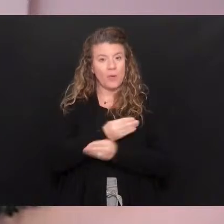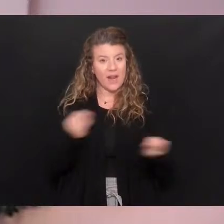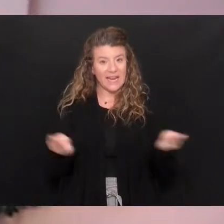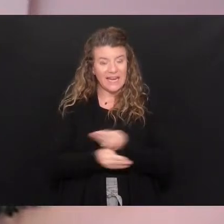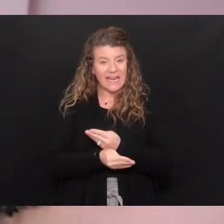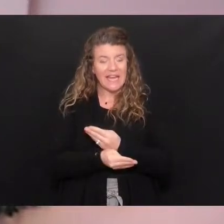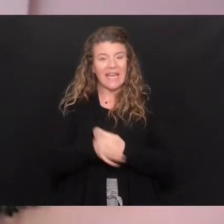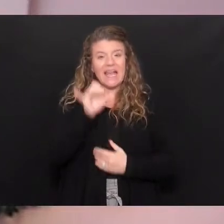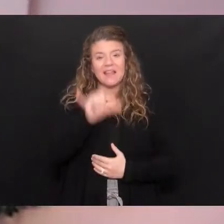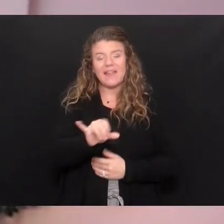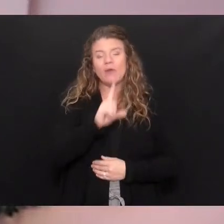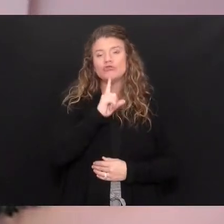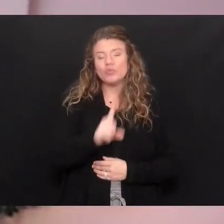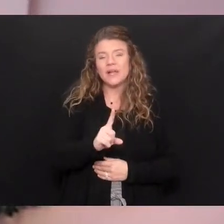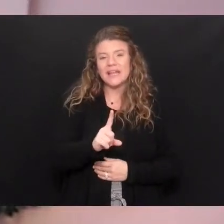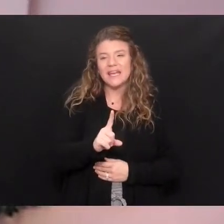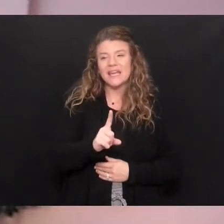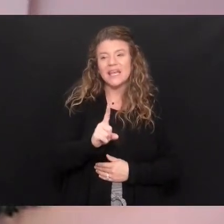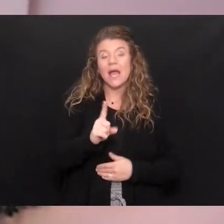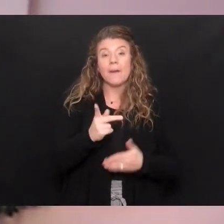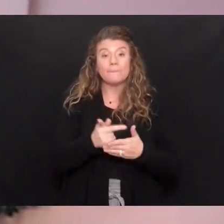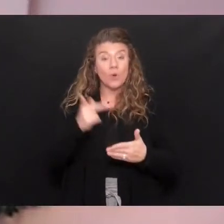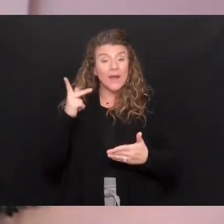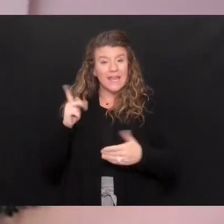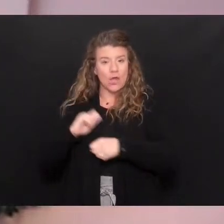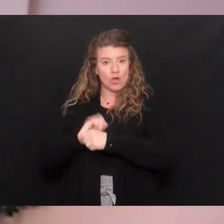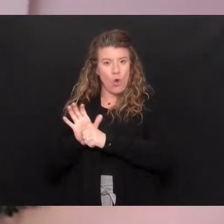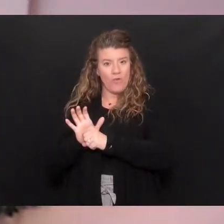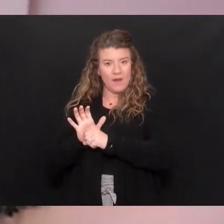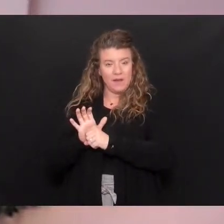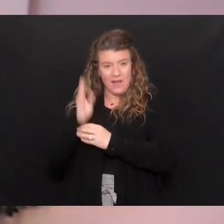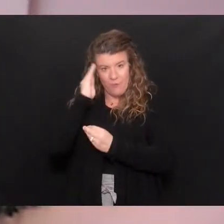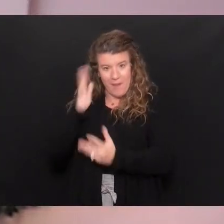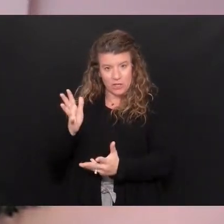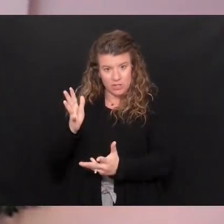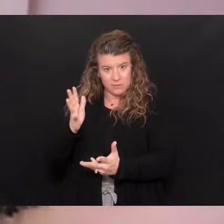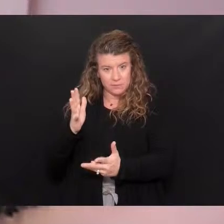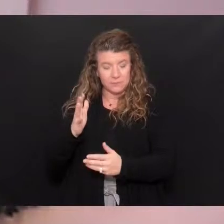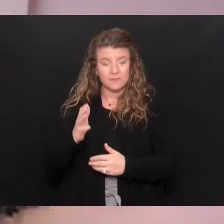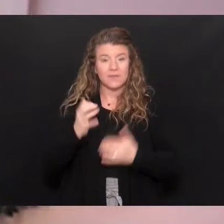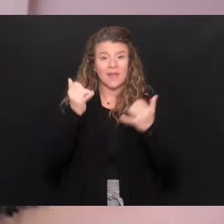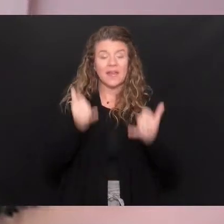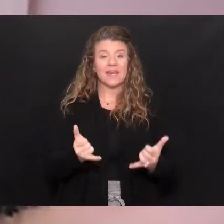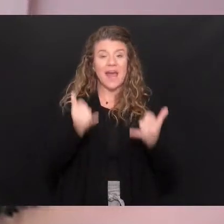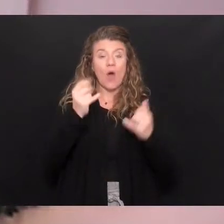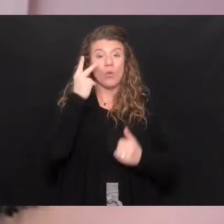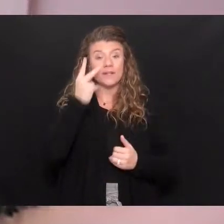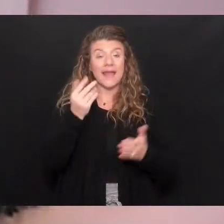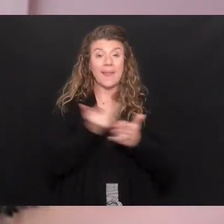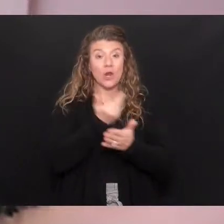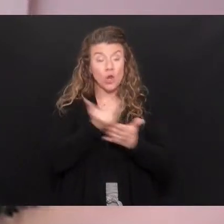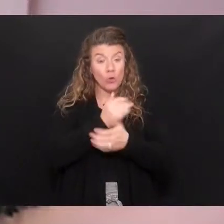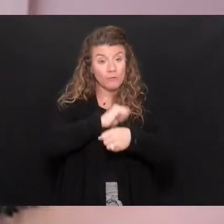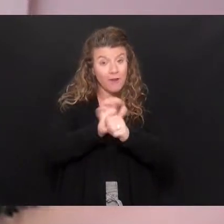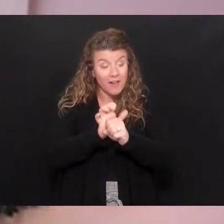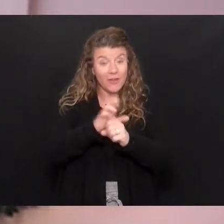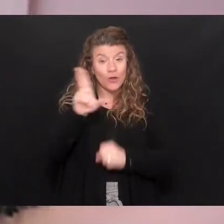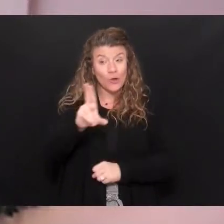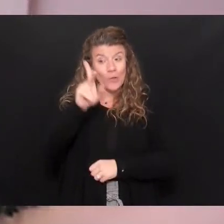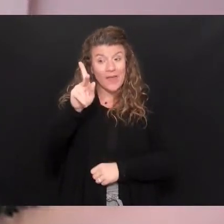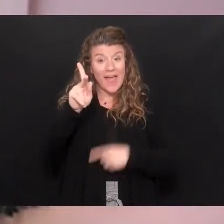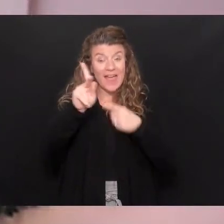was really pre-COVID variants. And as we see the United Kingdom variant become the